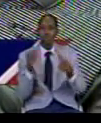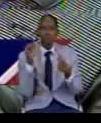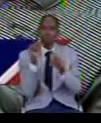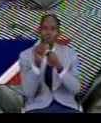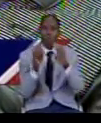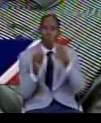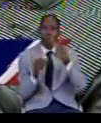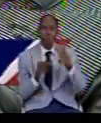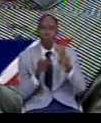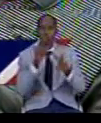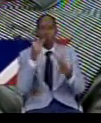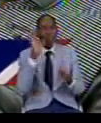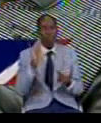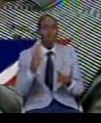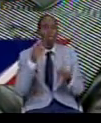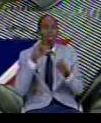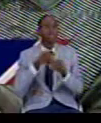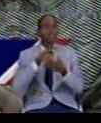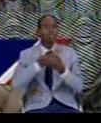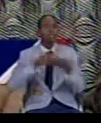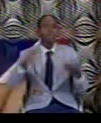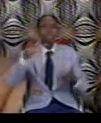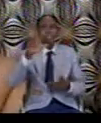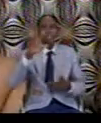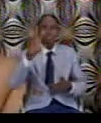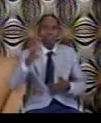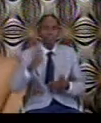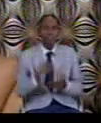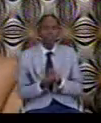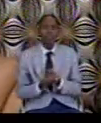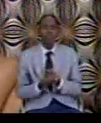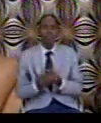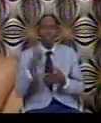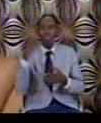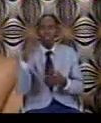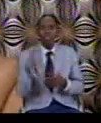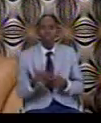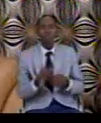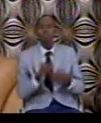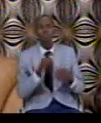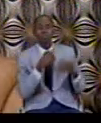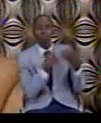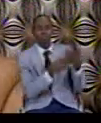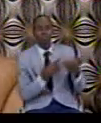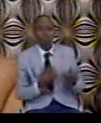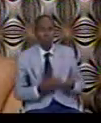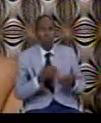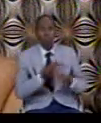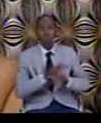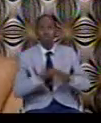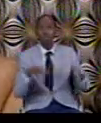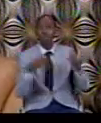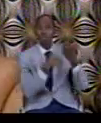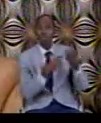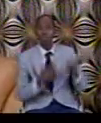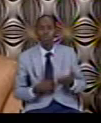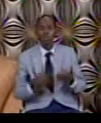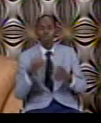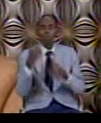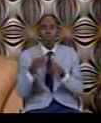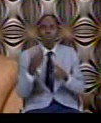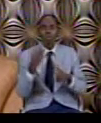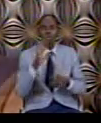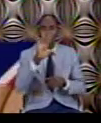you find in verse 36. The incomparable worth of your